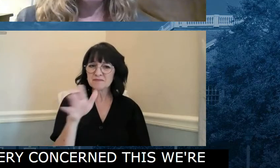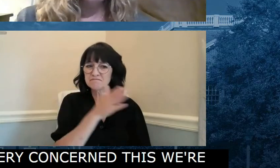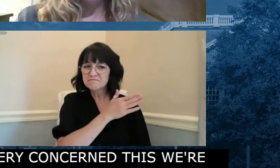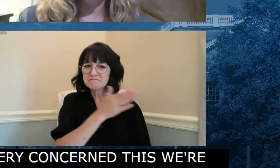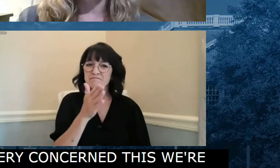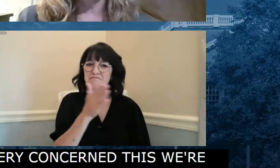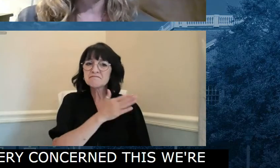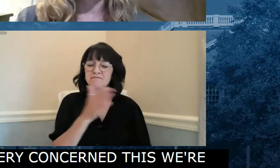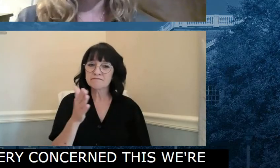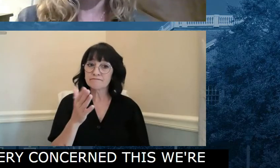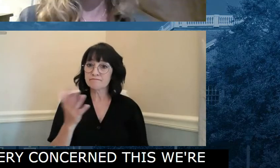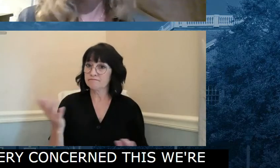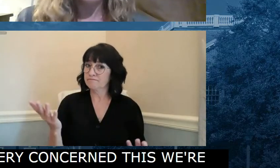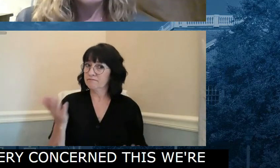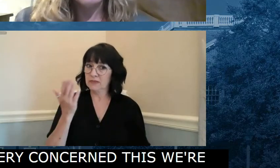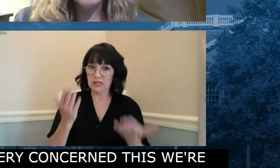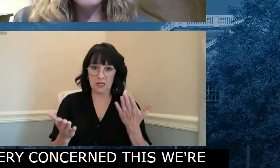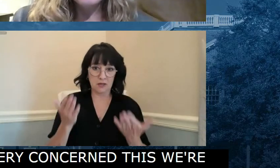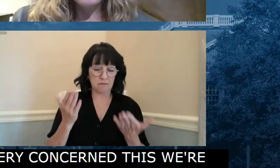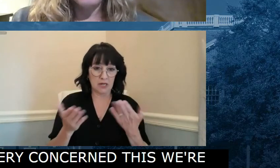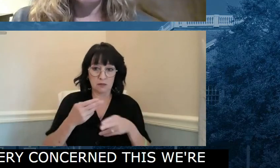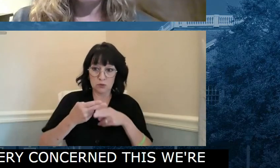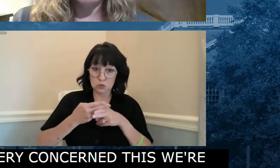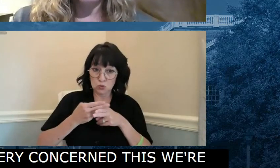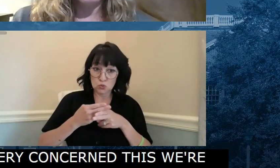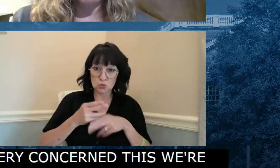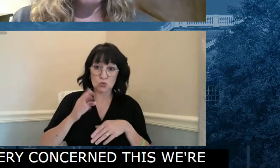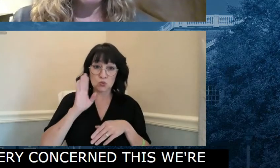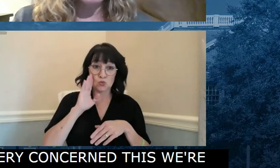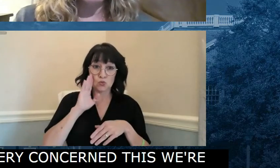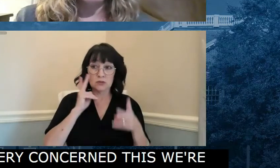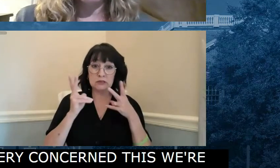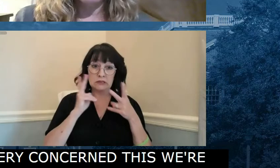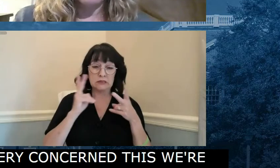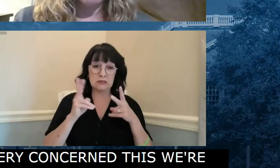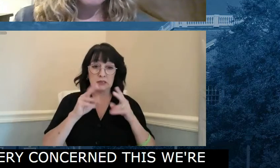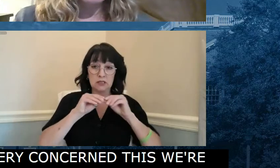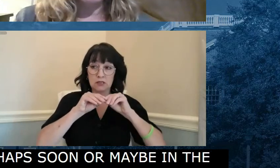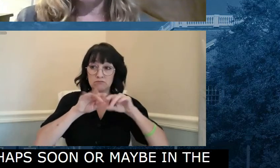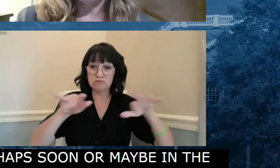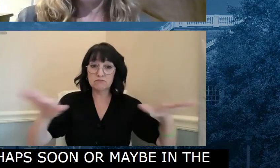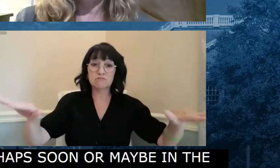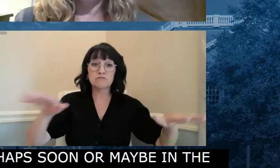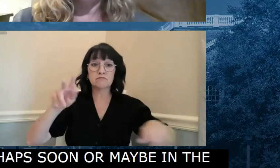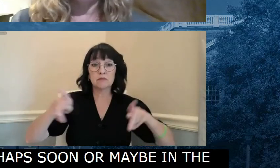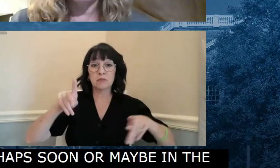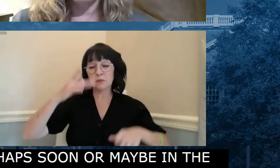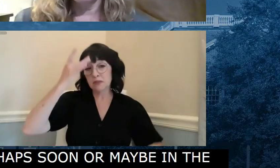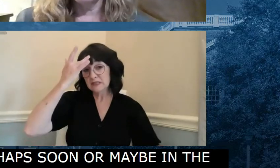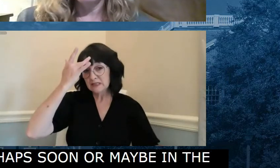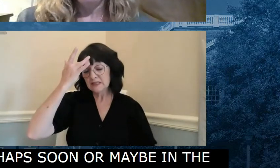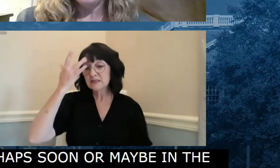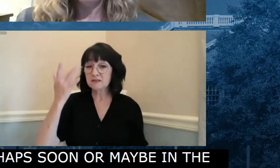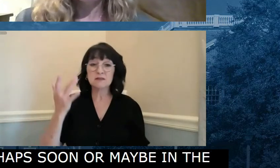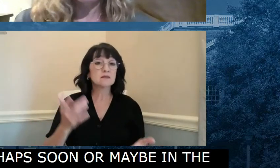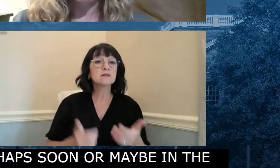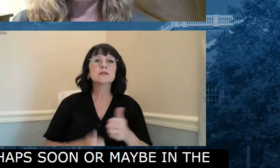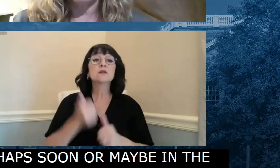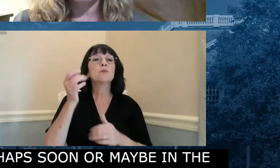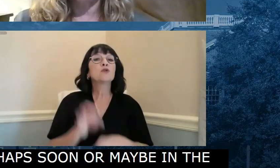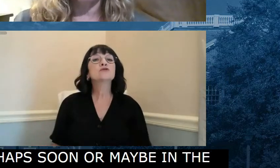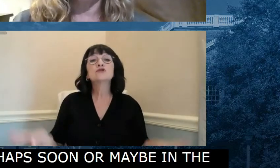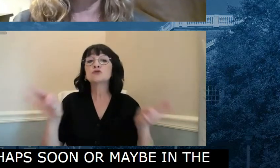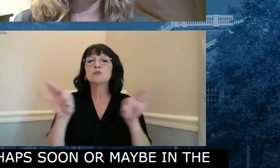perhaps soon or maybe in the fall, from the Delta variant. And so I think the most important thing I can end